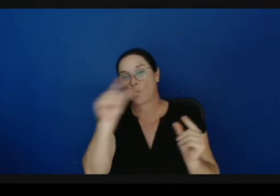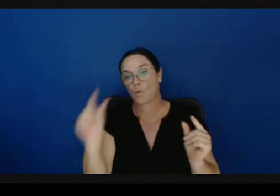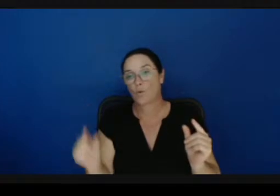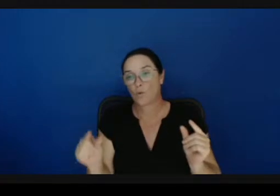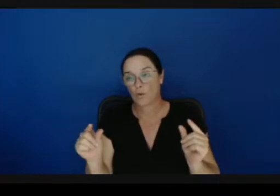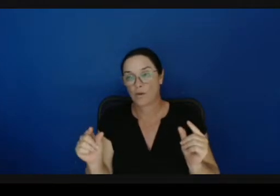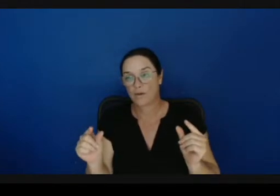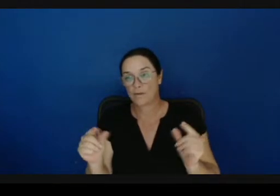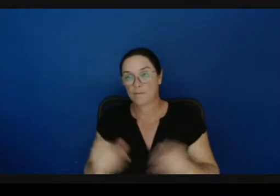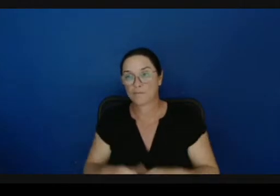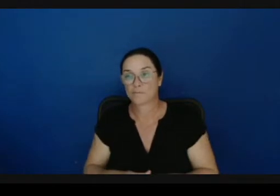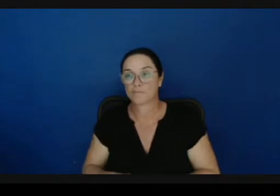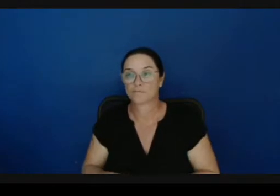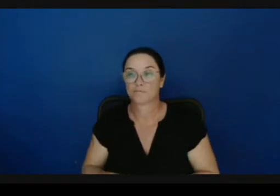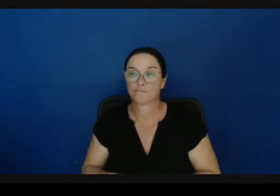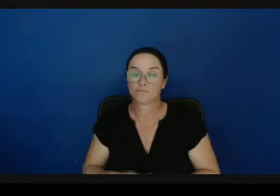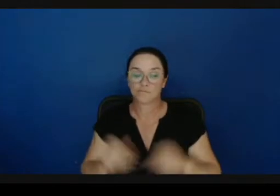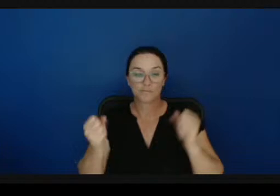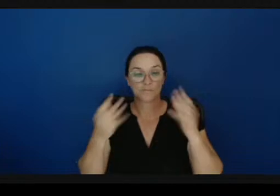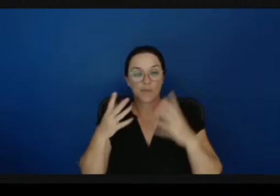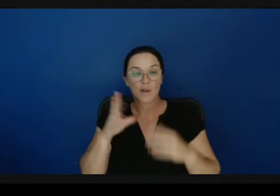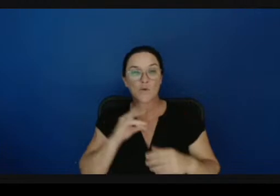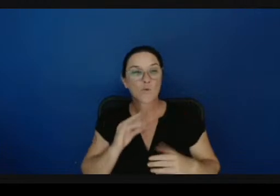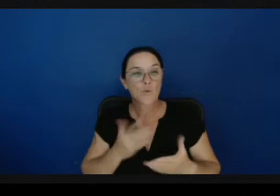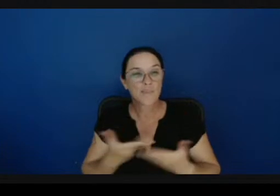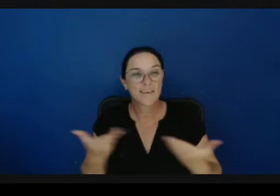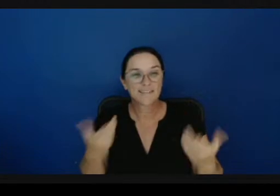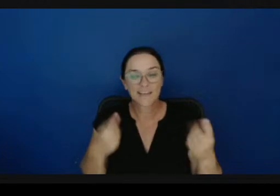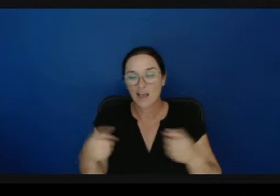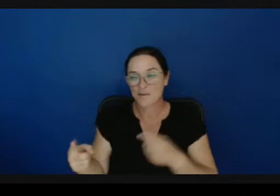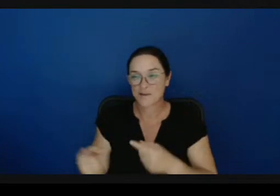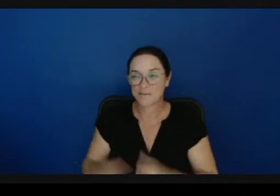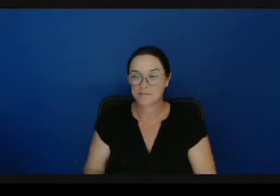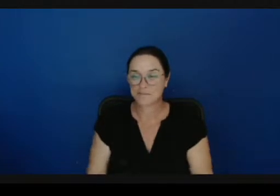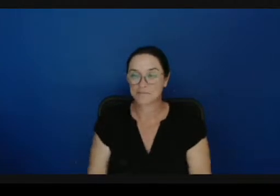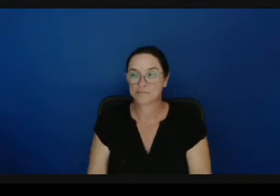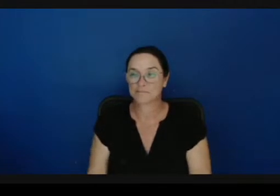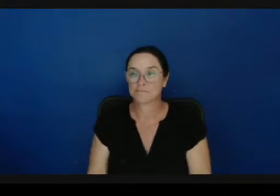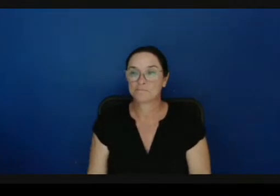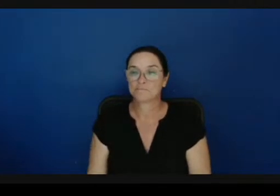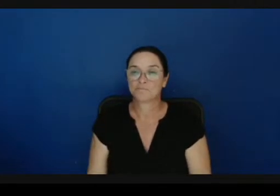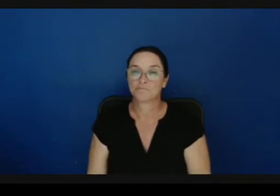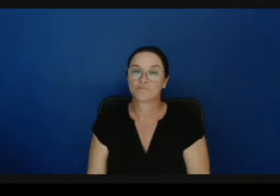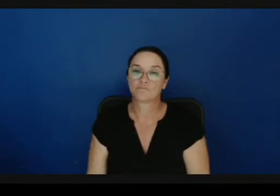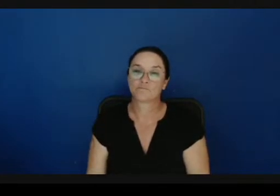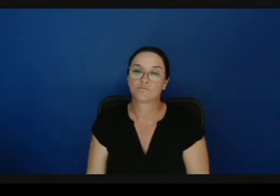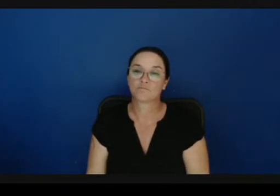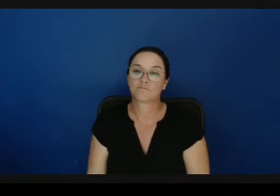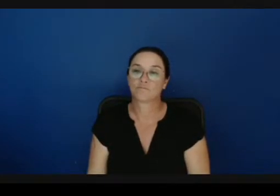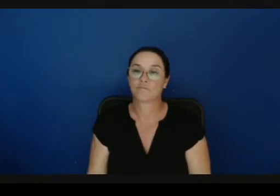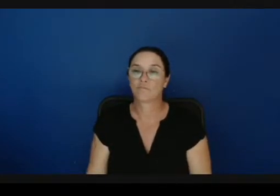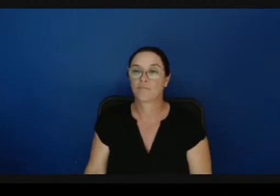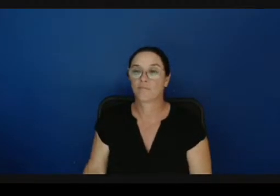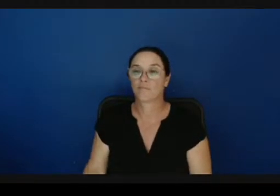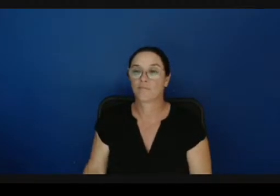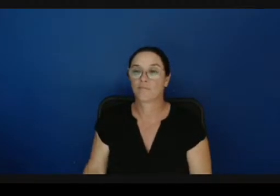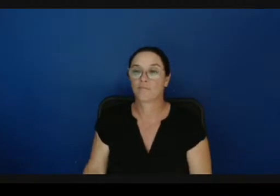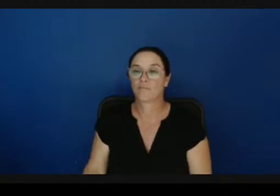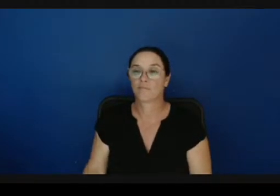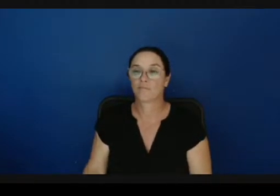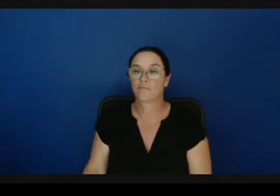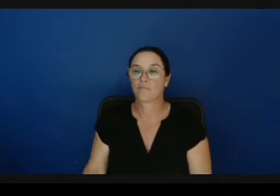well. So a lot of cool stuff happening here. Here's a phosphorus